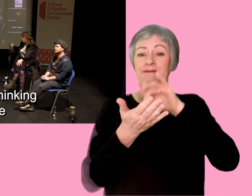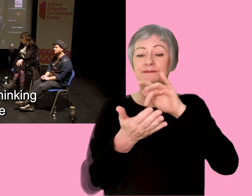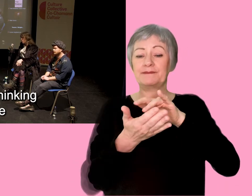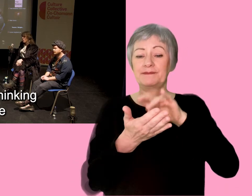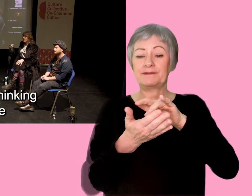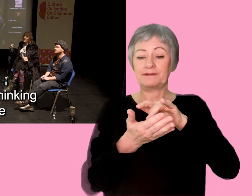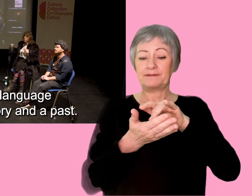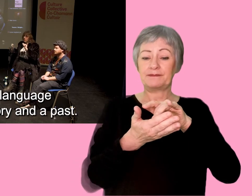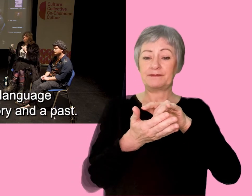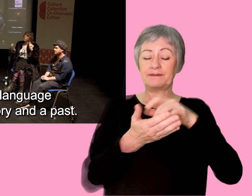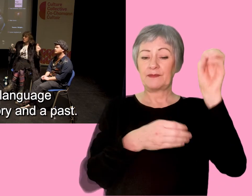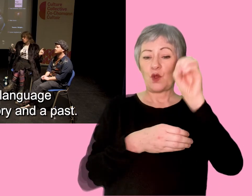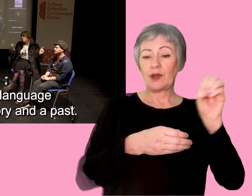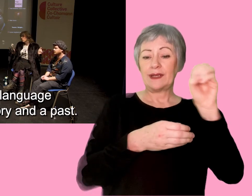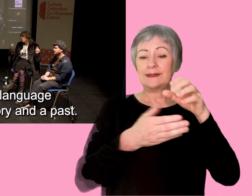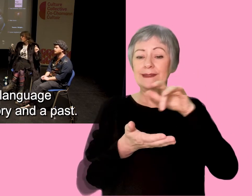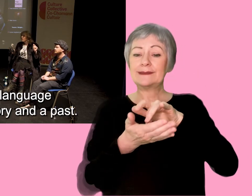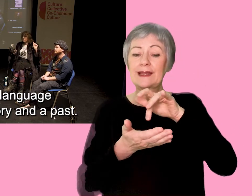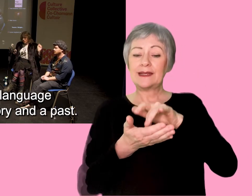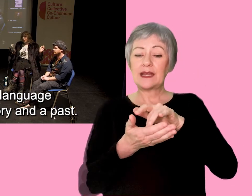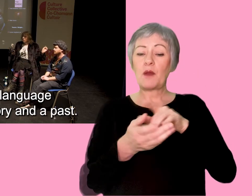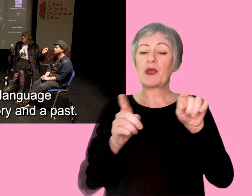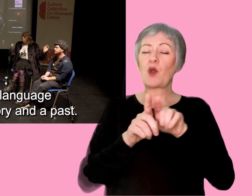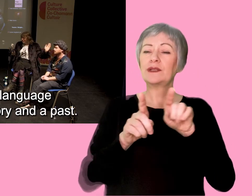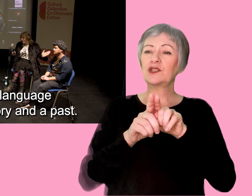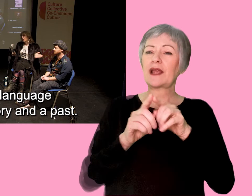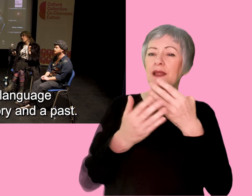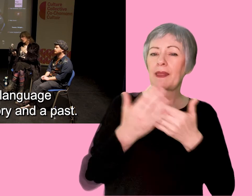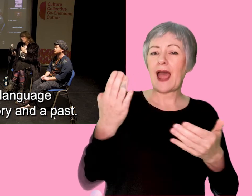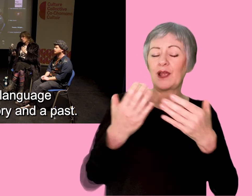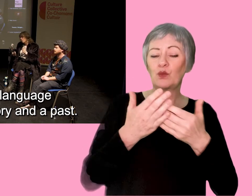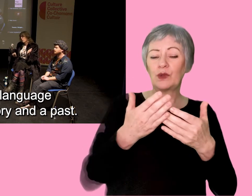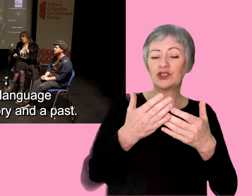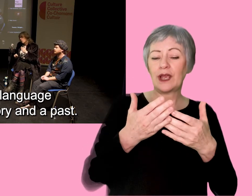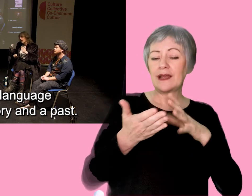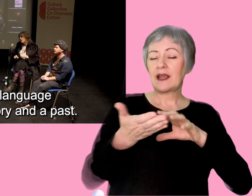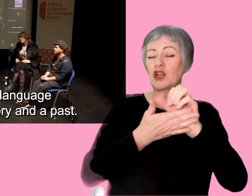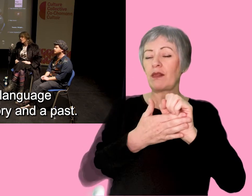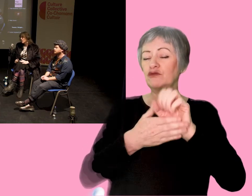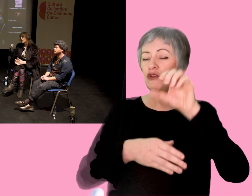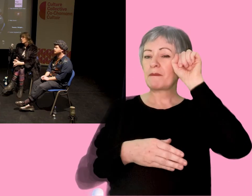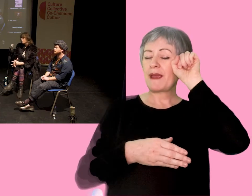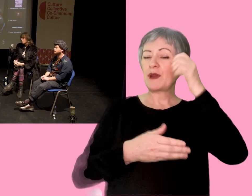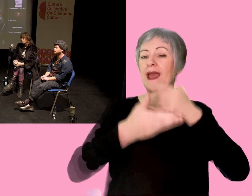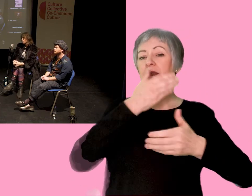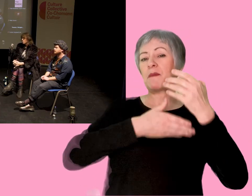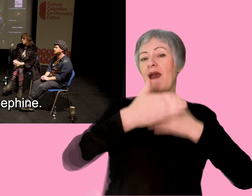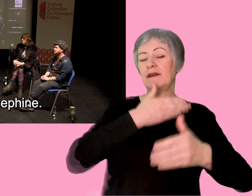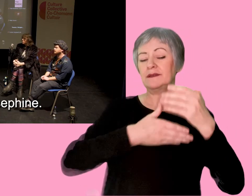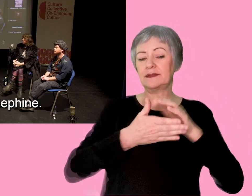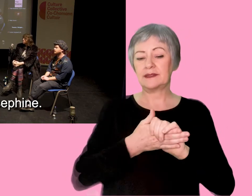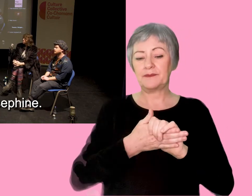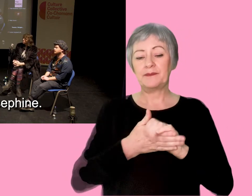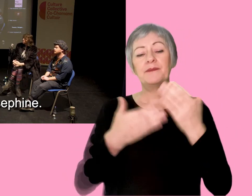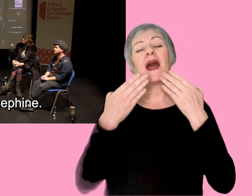about the future because it's also got a language that carries a cultural memory and a past.